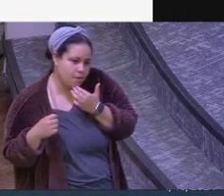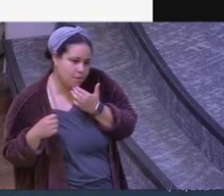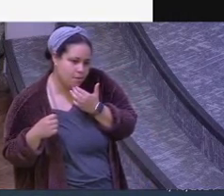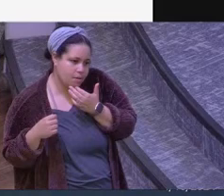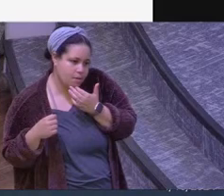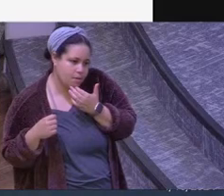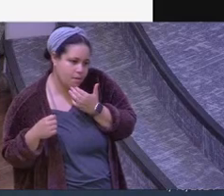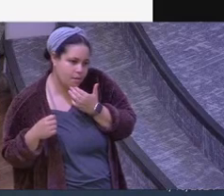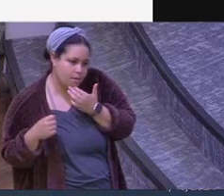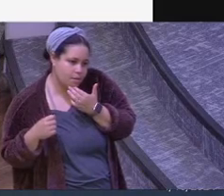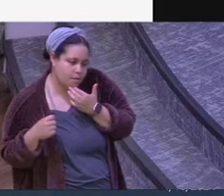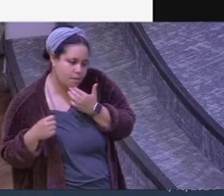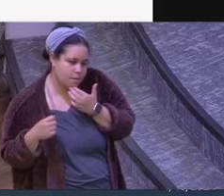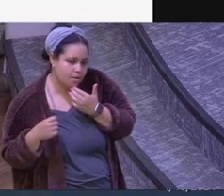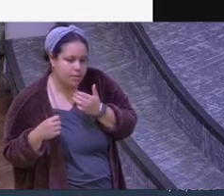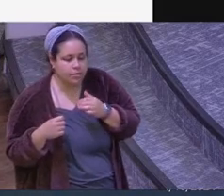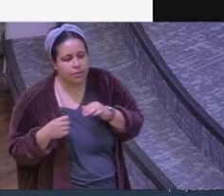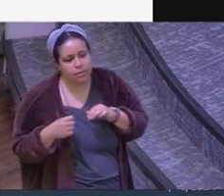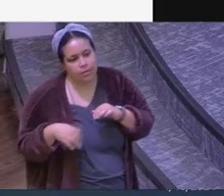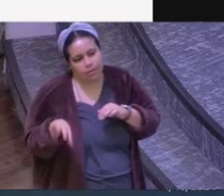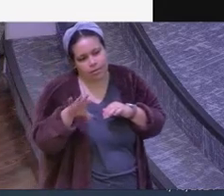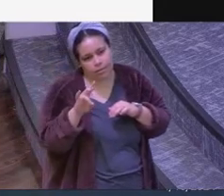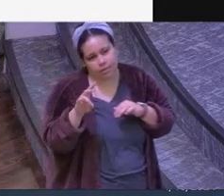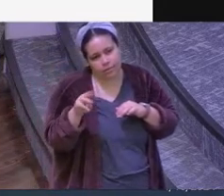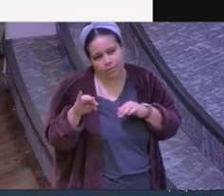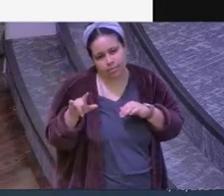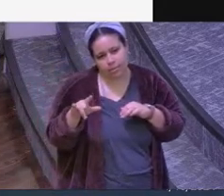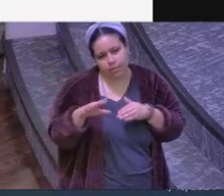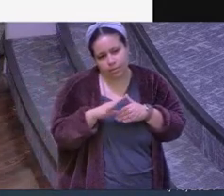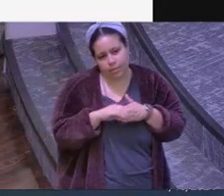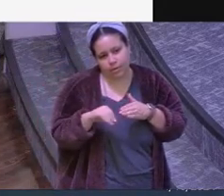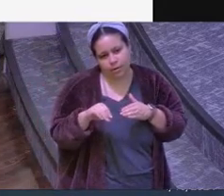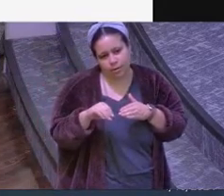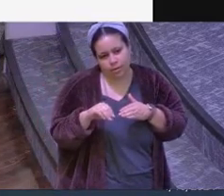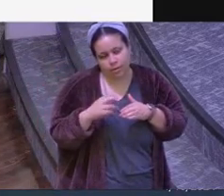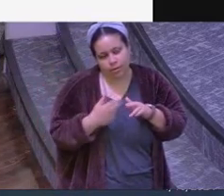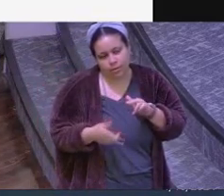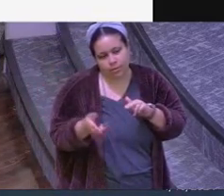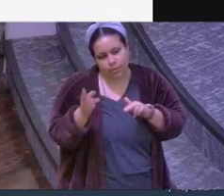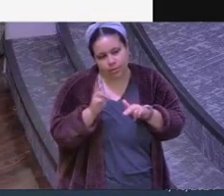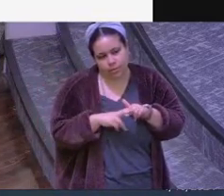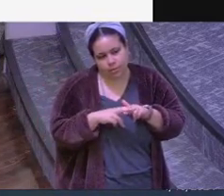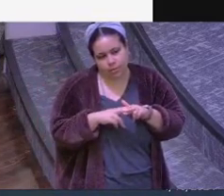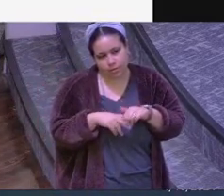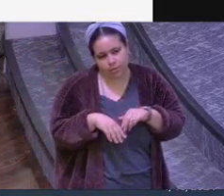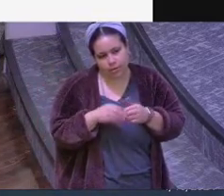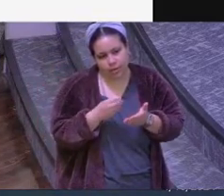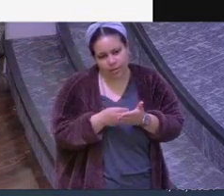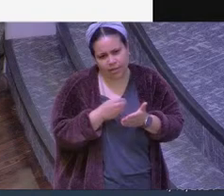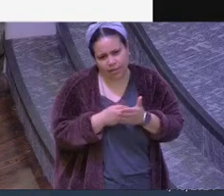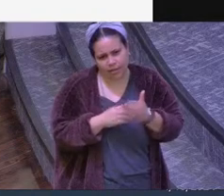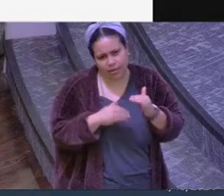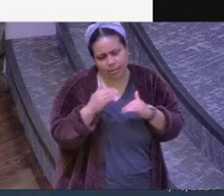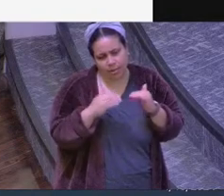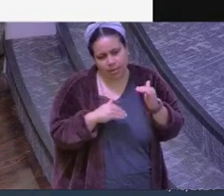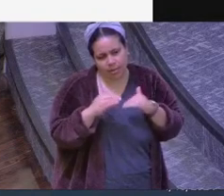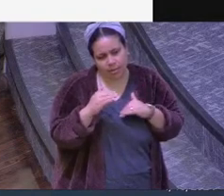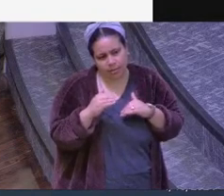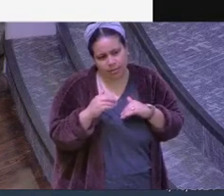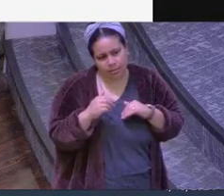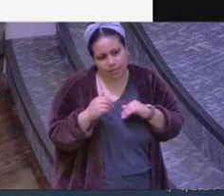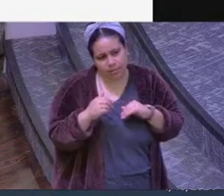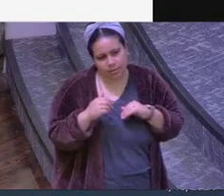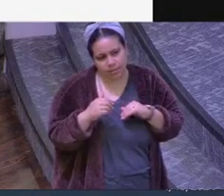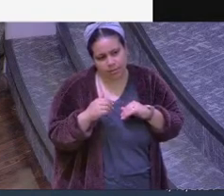go all the way down to 1 mil, it's a little over $7 million, which I don't think where we're at fund balance-wise, we want to consider that. You know, originally we were